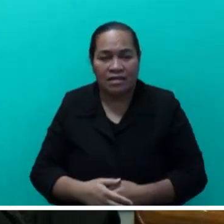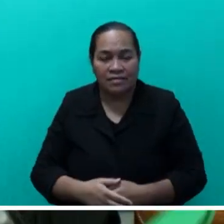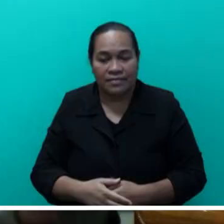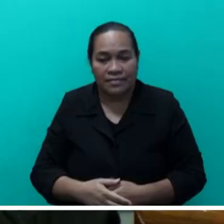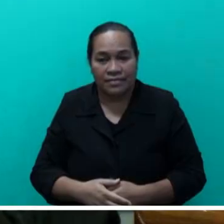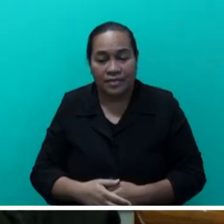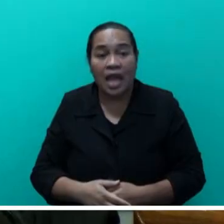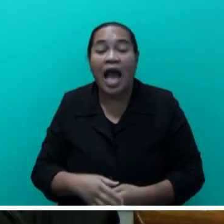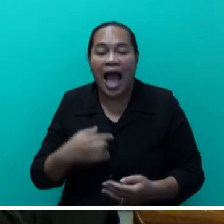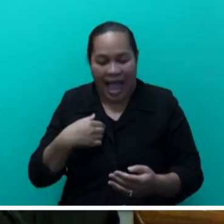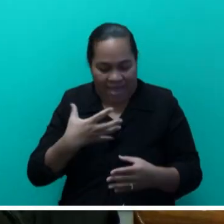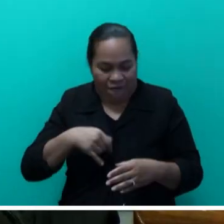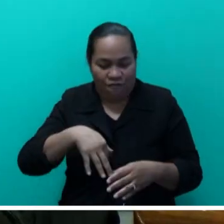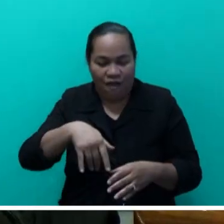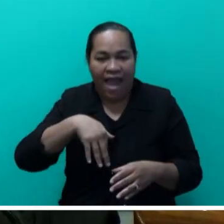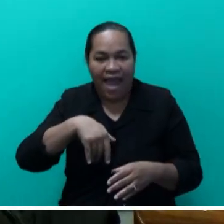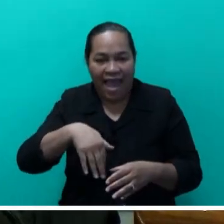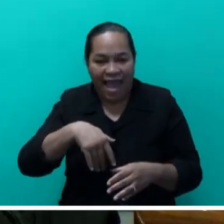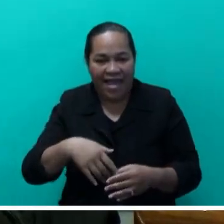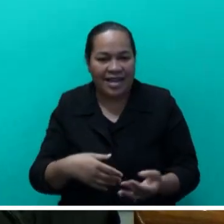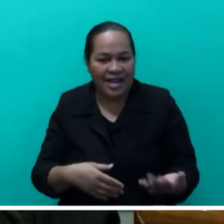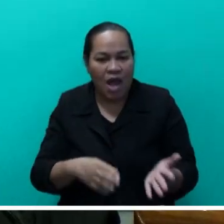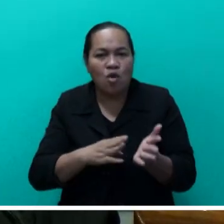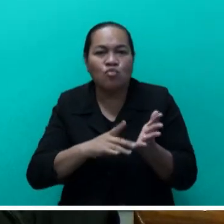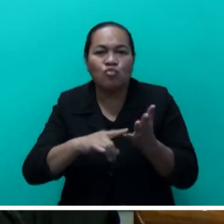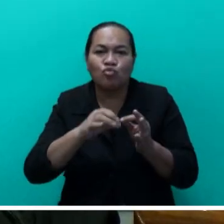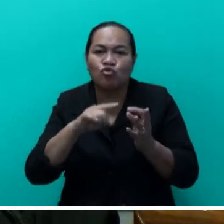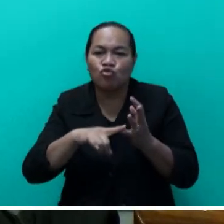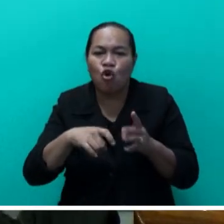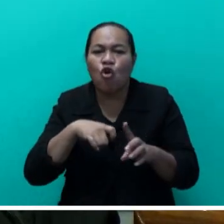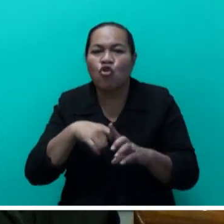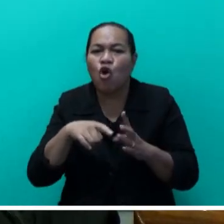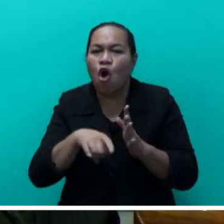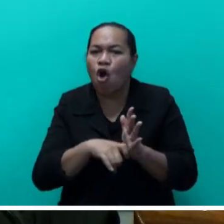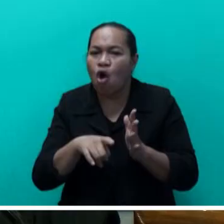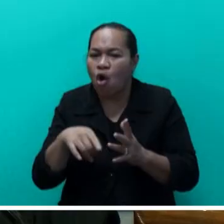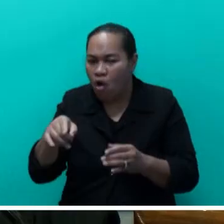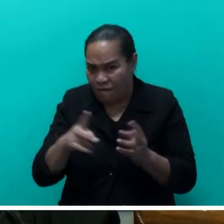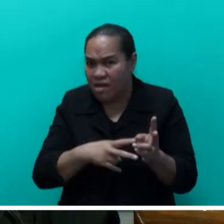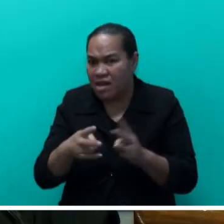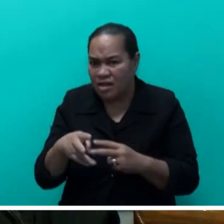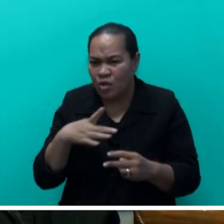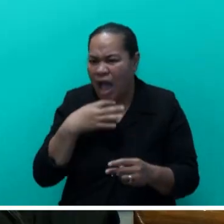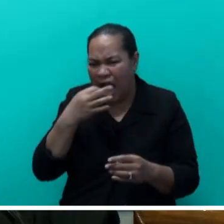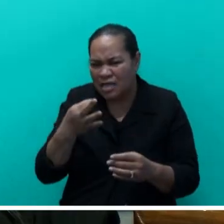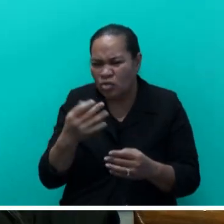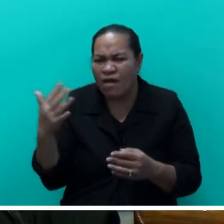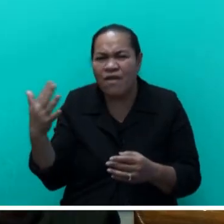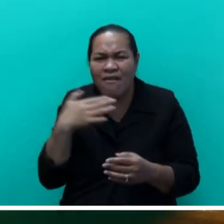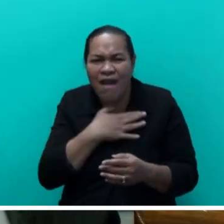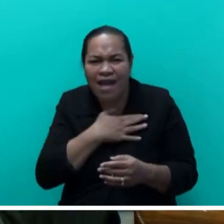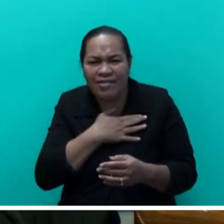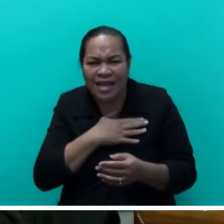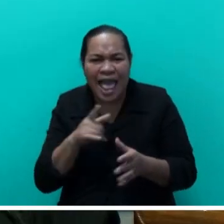People, I have a file of Mundu Koro. They are asking for land, 500 acres. They only have 200, and the numbers keep on